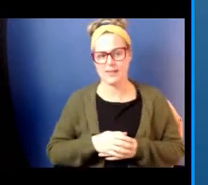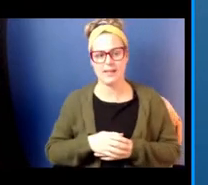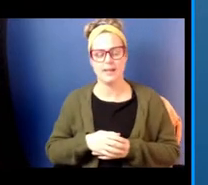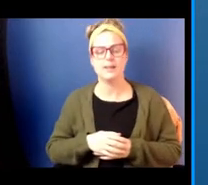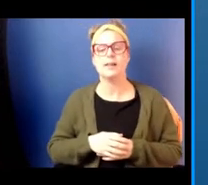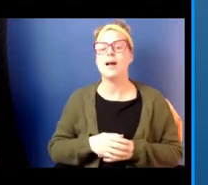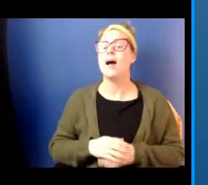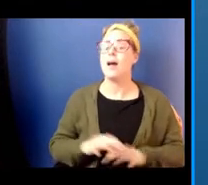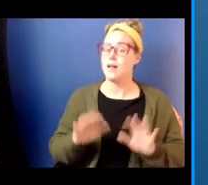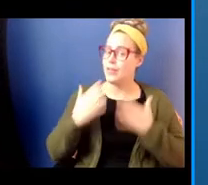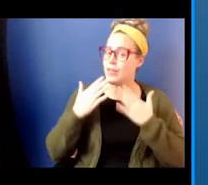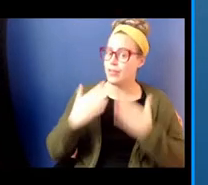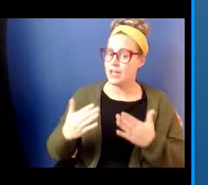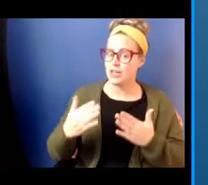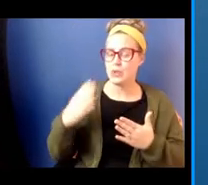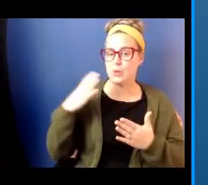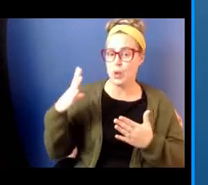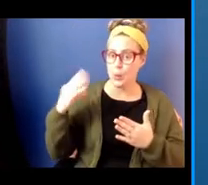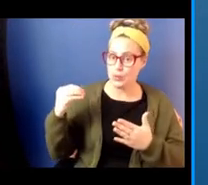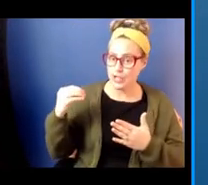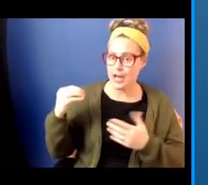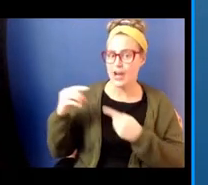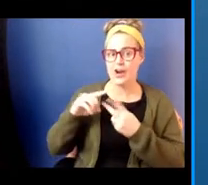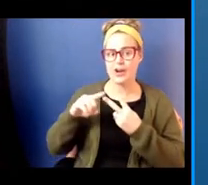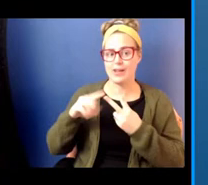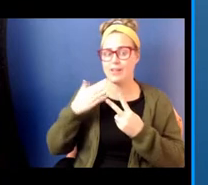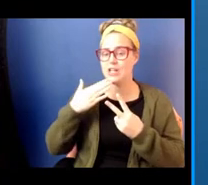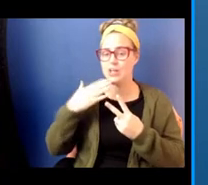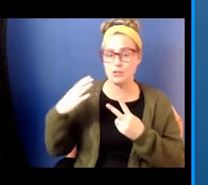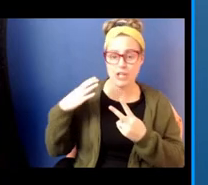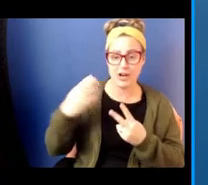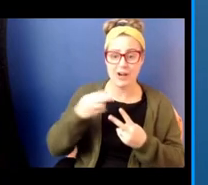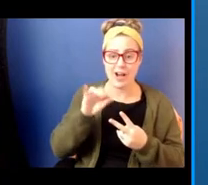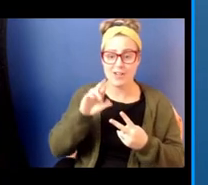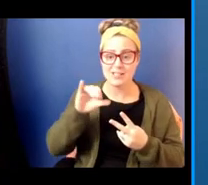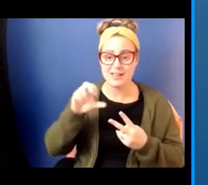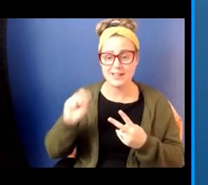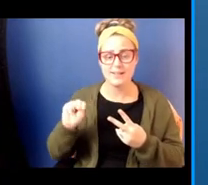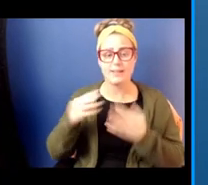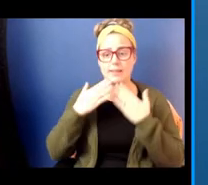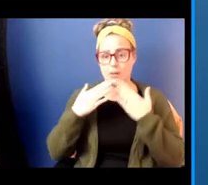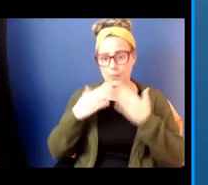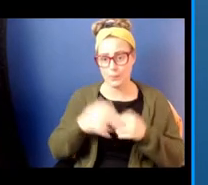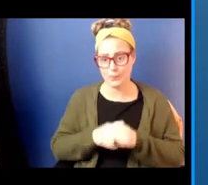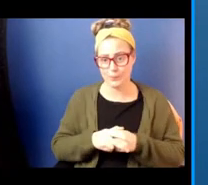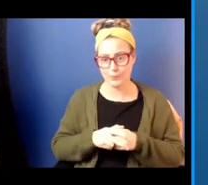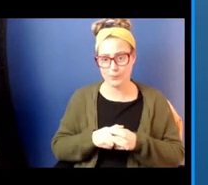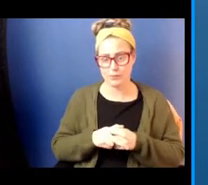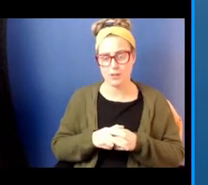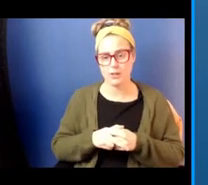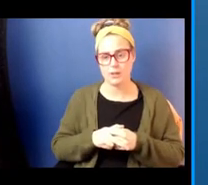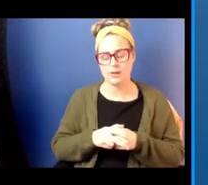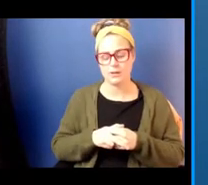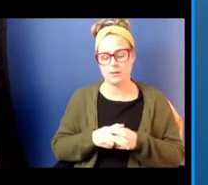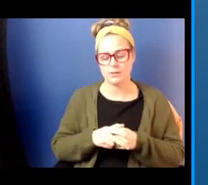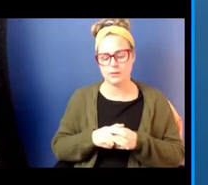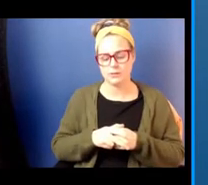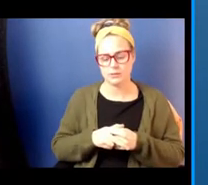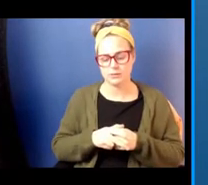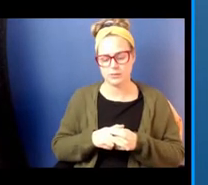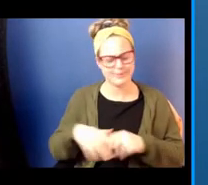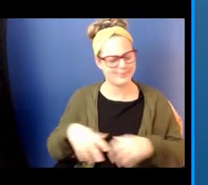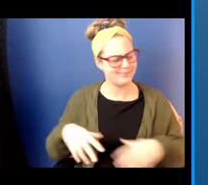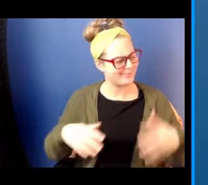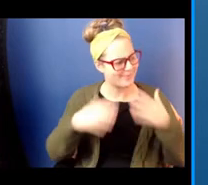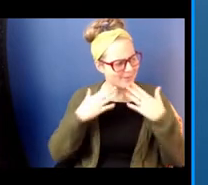thank you co-chairs and thank you chair Harrison um and truly thank you all of my friends and we've